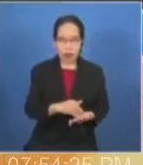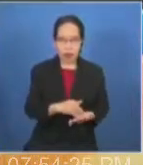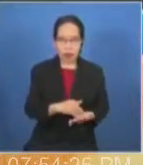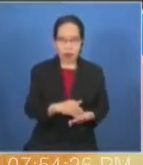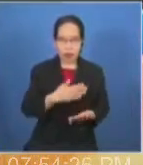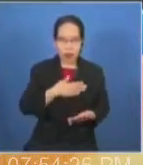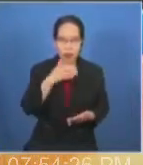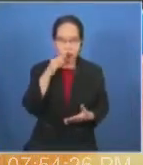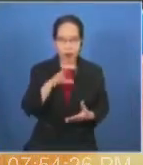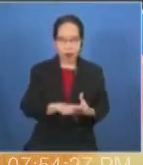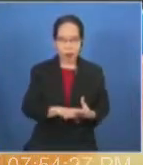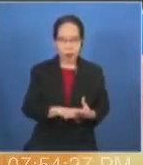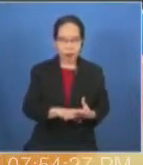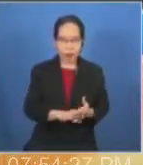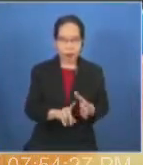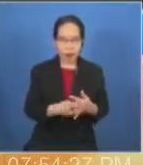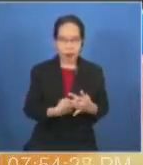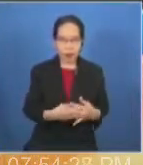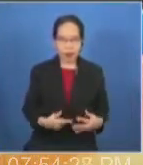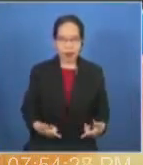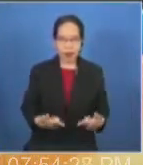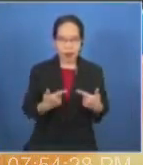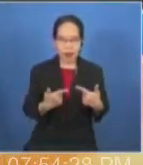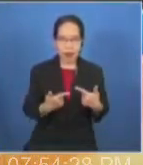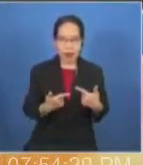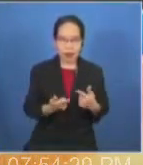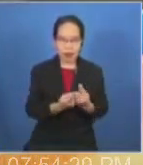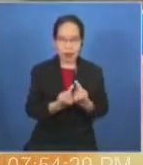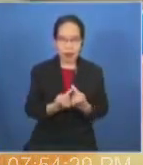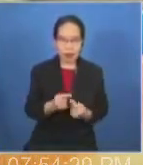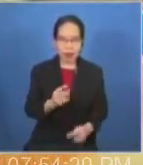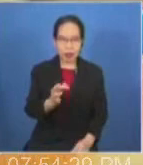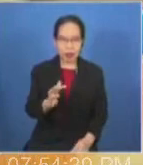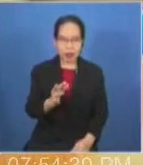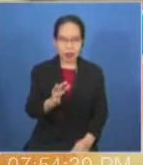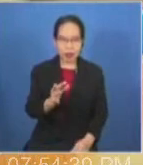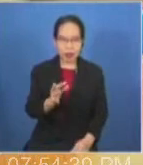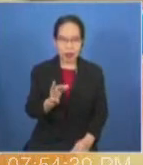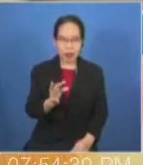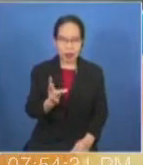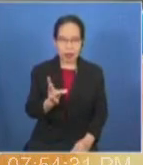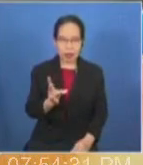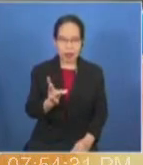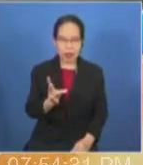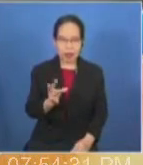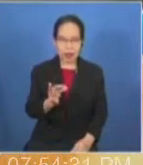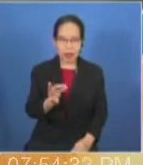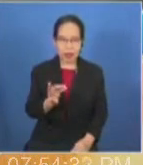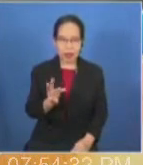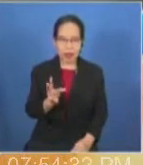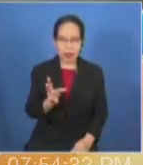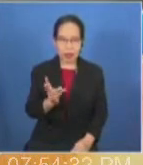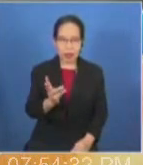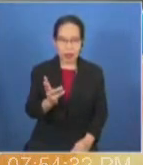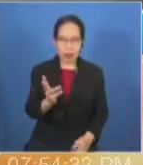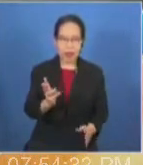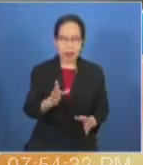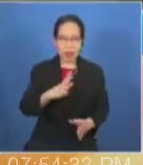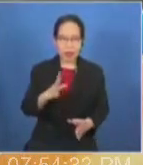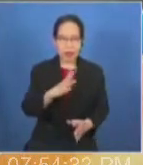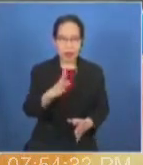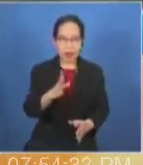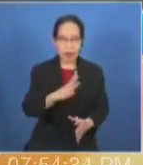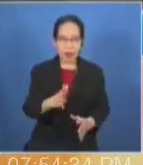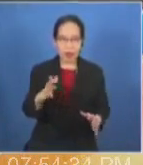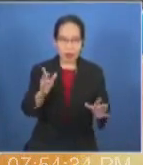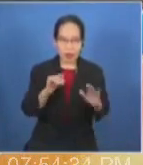My wife and I started living together in 1996. Our marriage was okay, even if we were